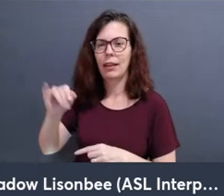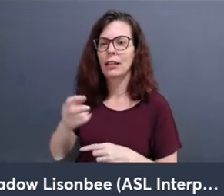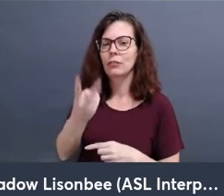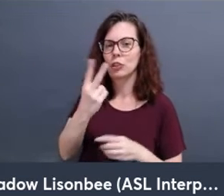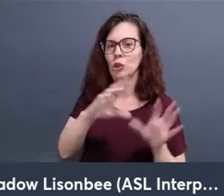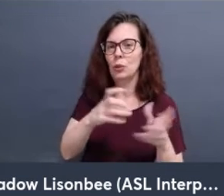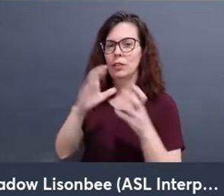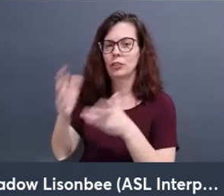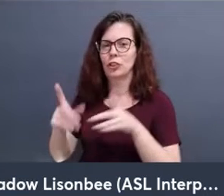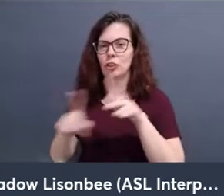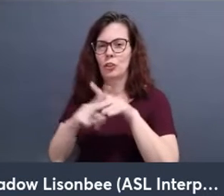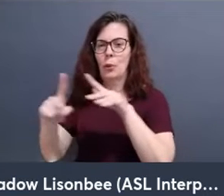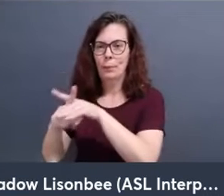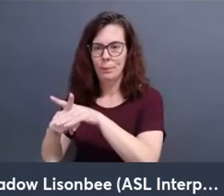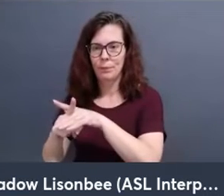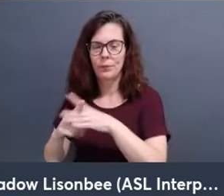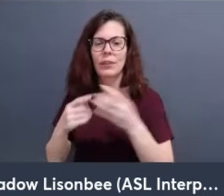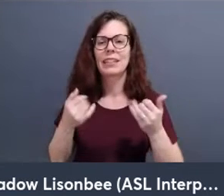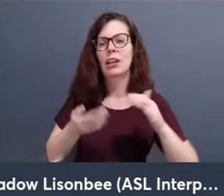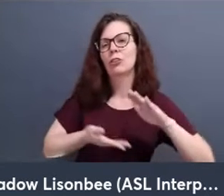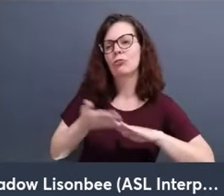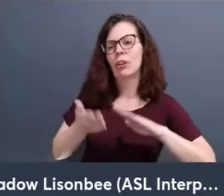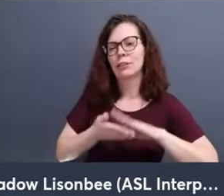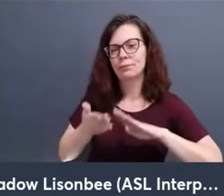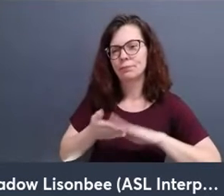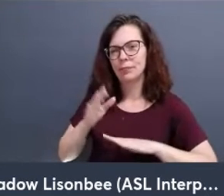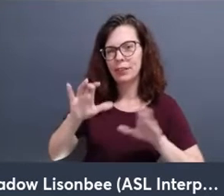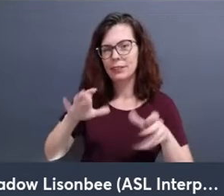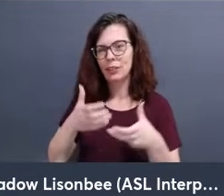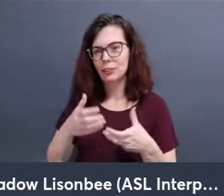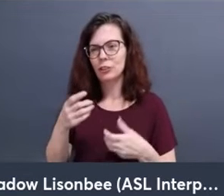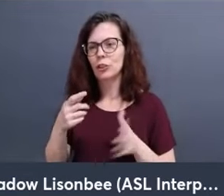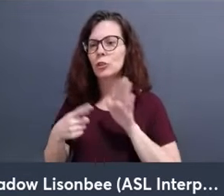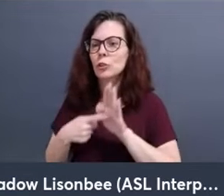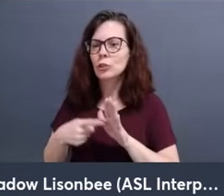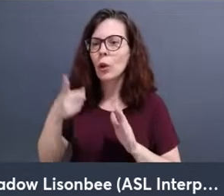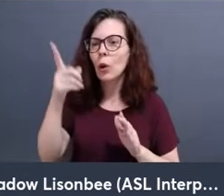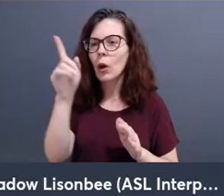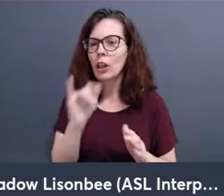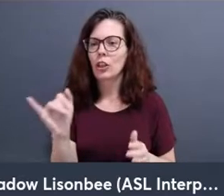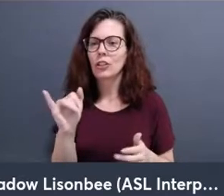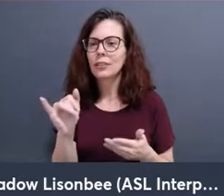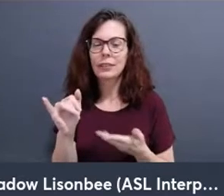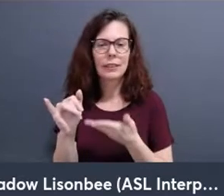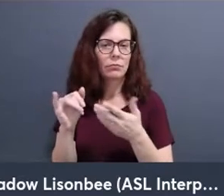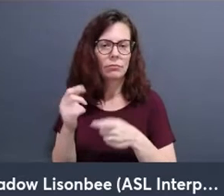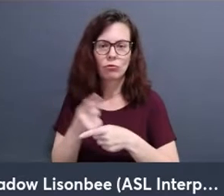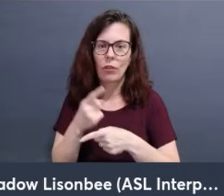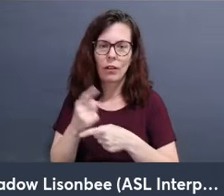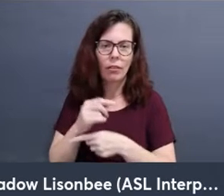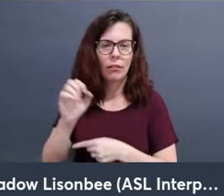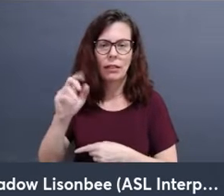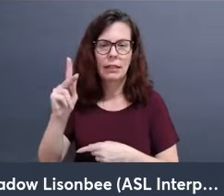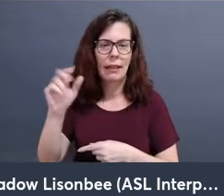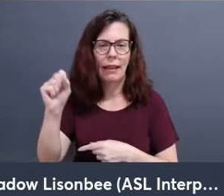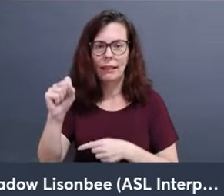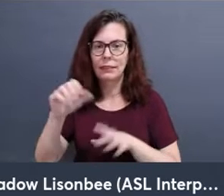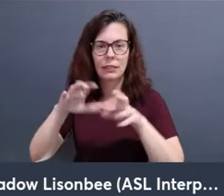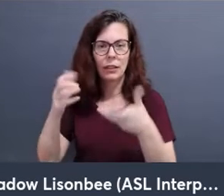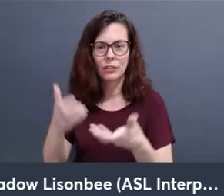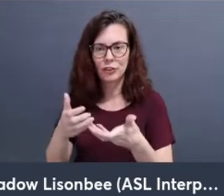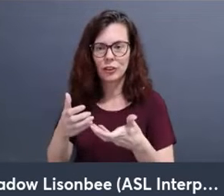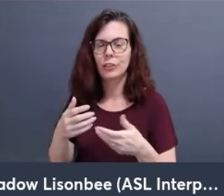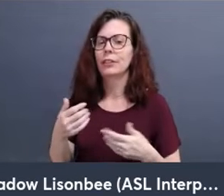there. And I'll run describe cluster here just to show that this looks very much like a normal EKS cluster. And there is this